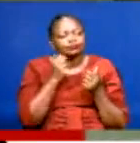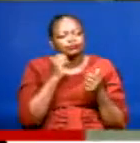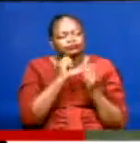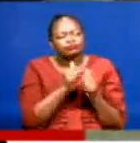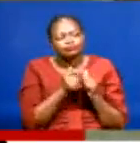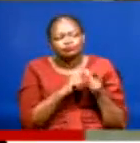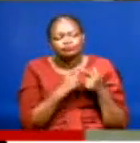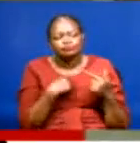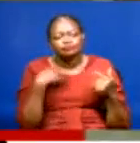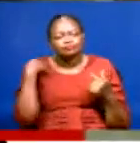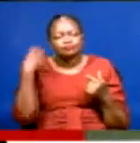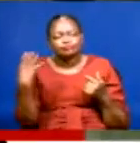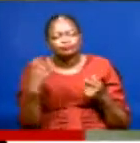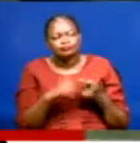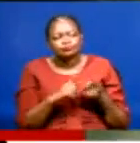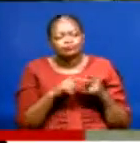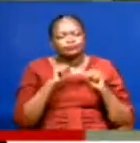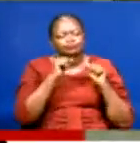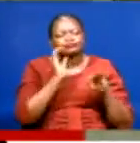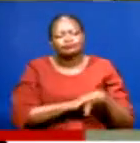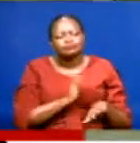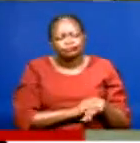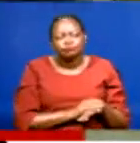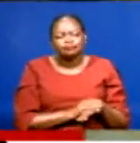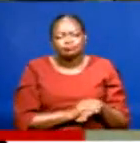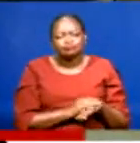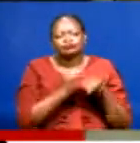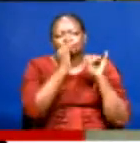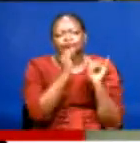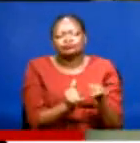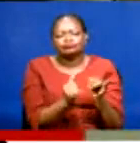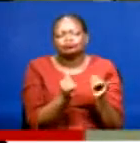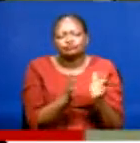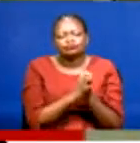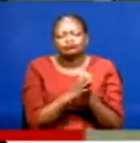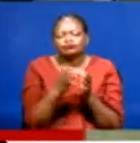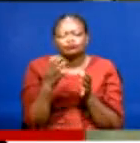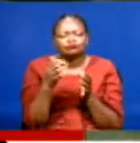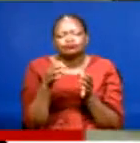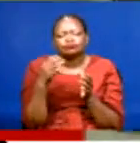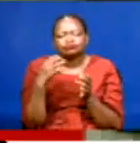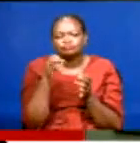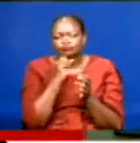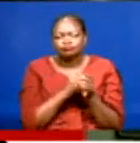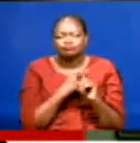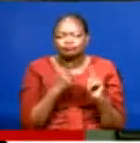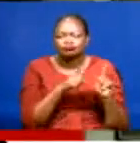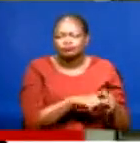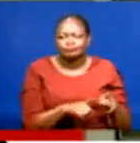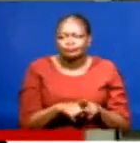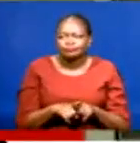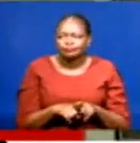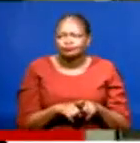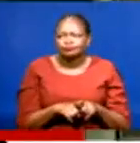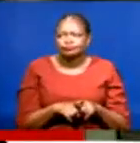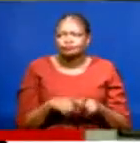We have champions, we have boxers who are very good, upcoming boxers, and we have also champions. But then we are also